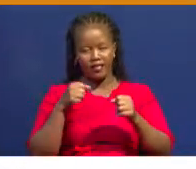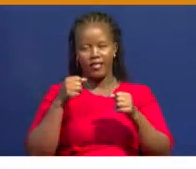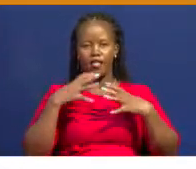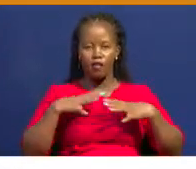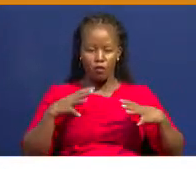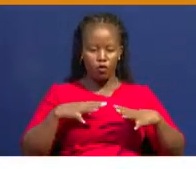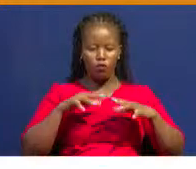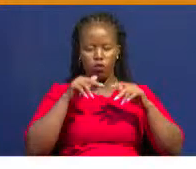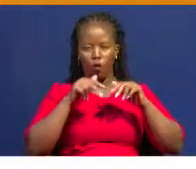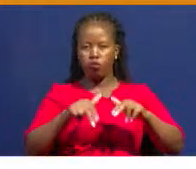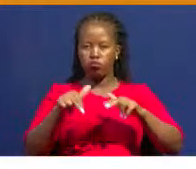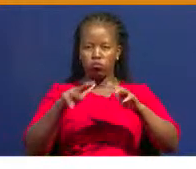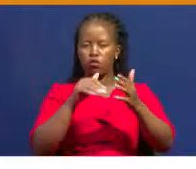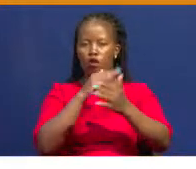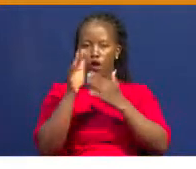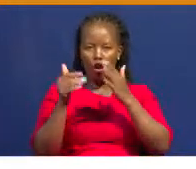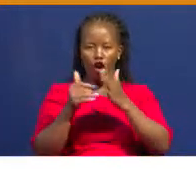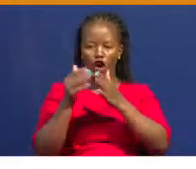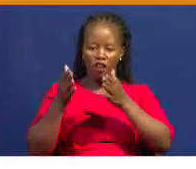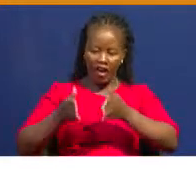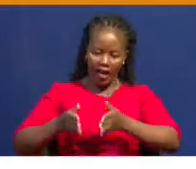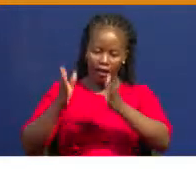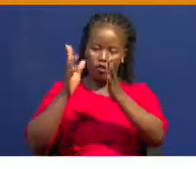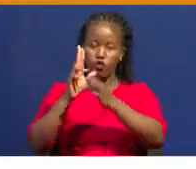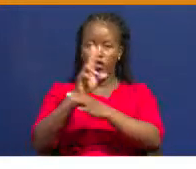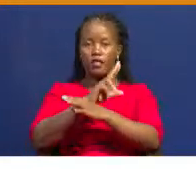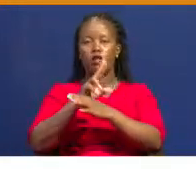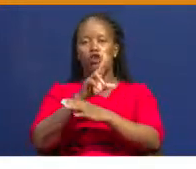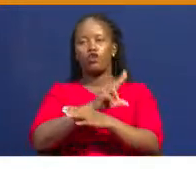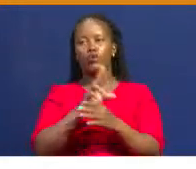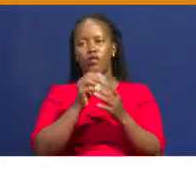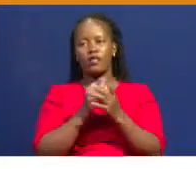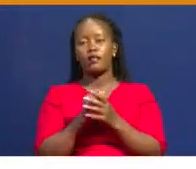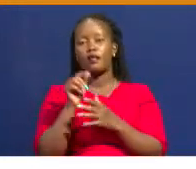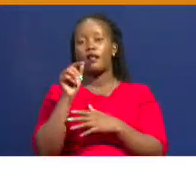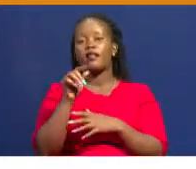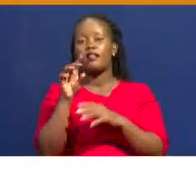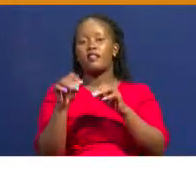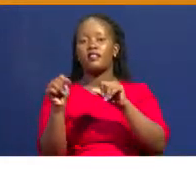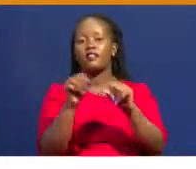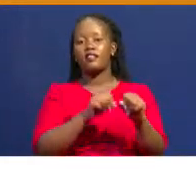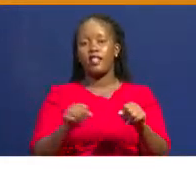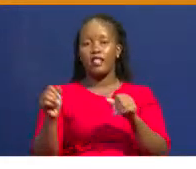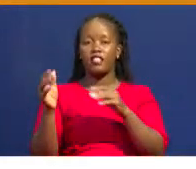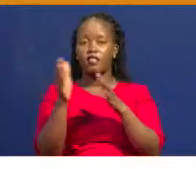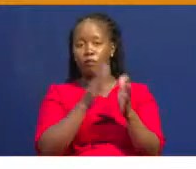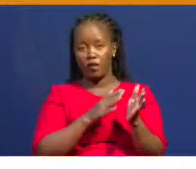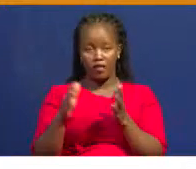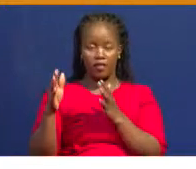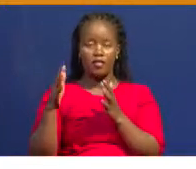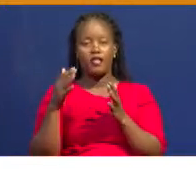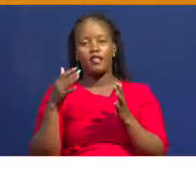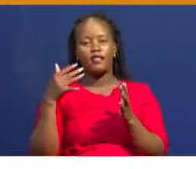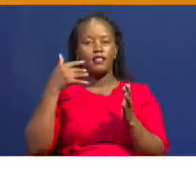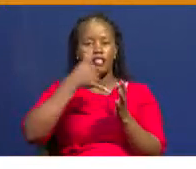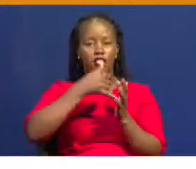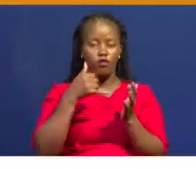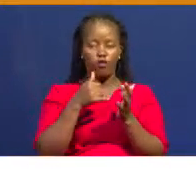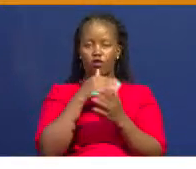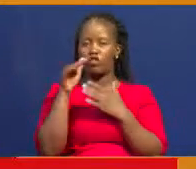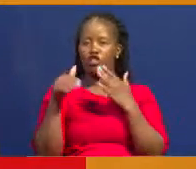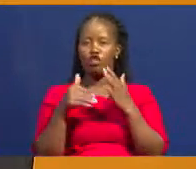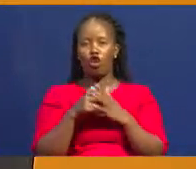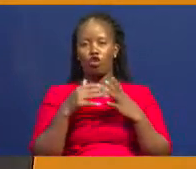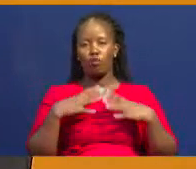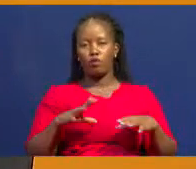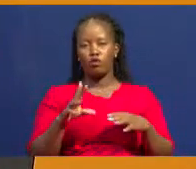are road users. So the Road Safety Action Plan touches on all the users. For instance, if you